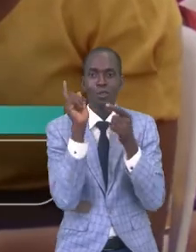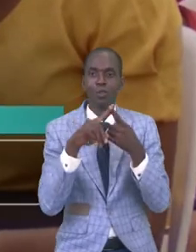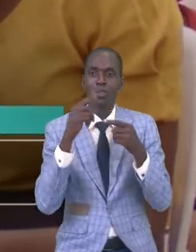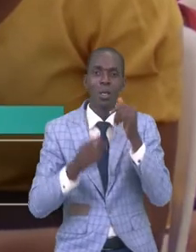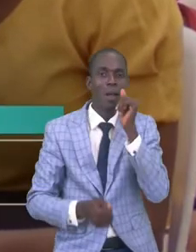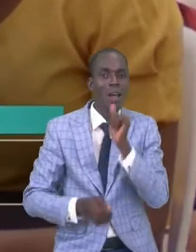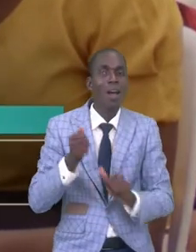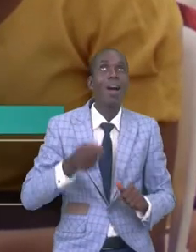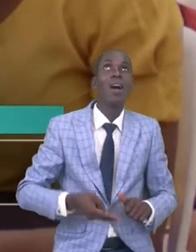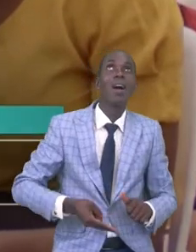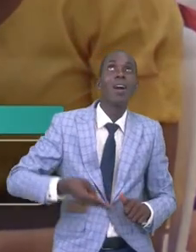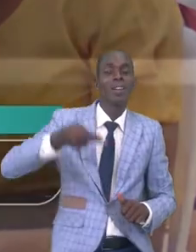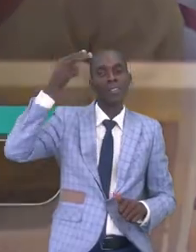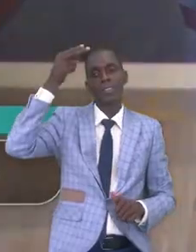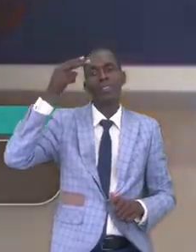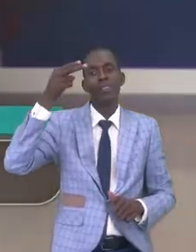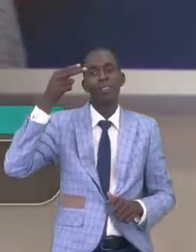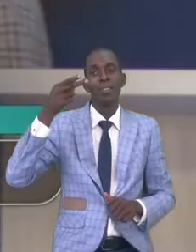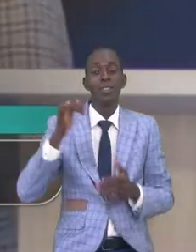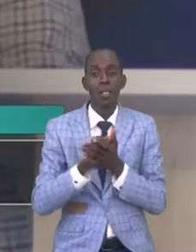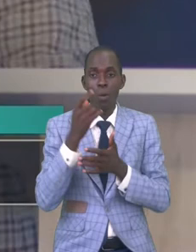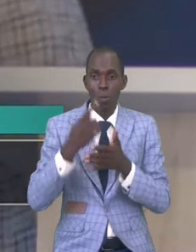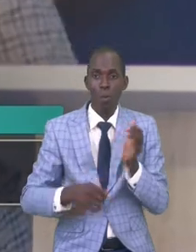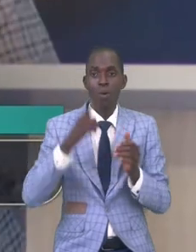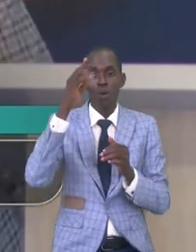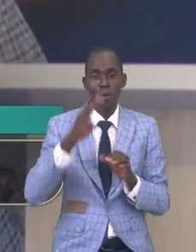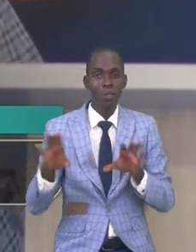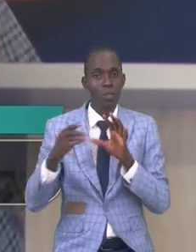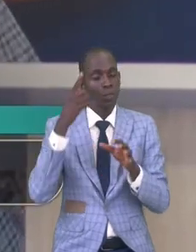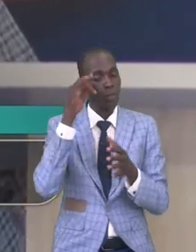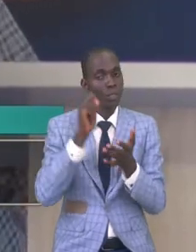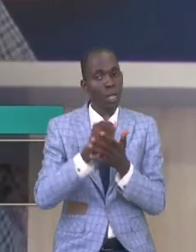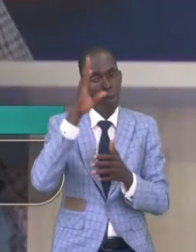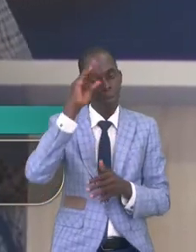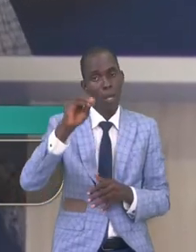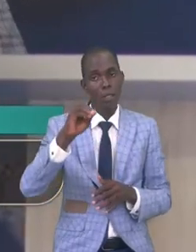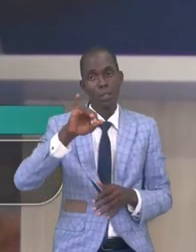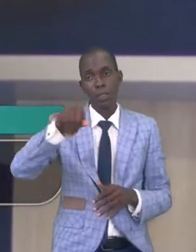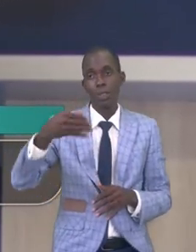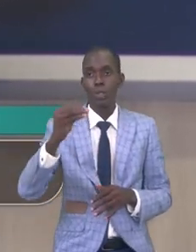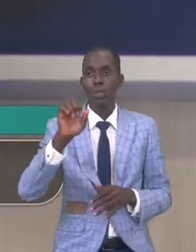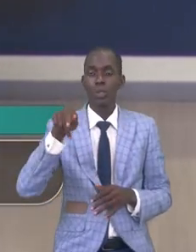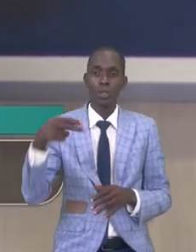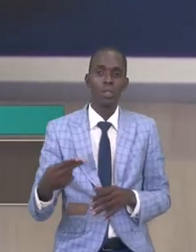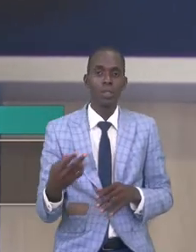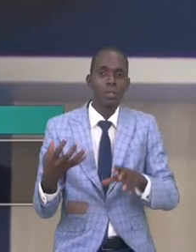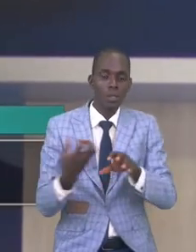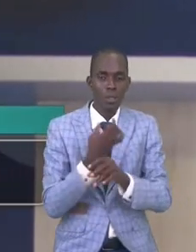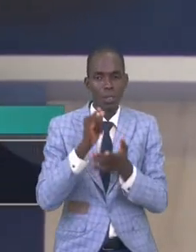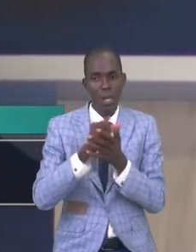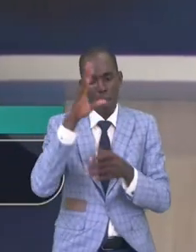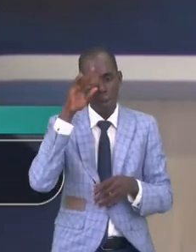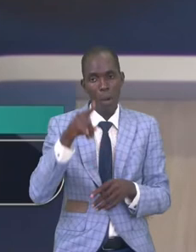for Joseph. He took him from that slavery, from that cringing, and from being less than a